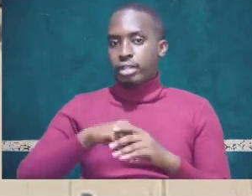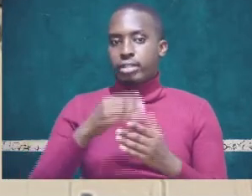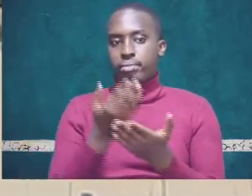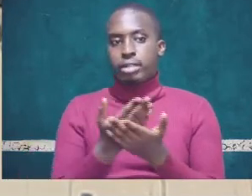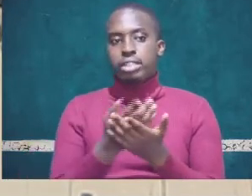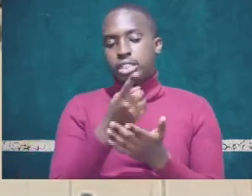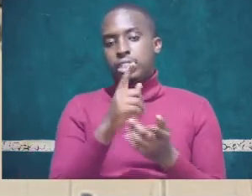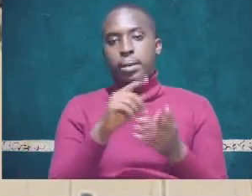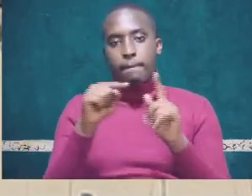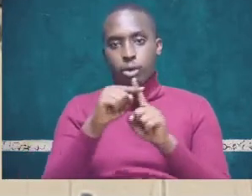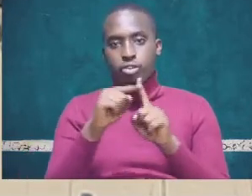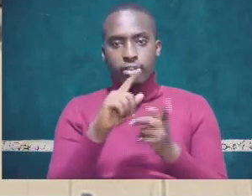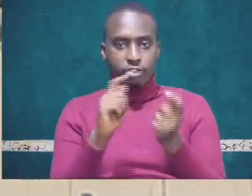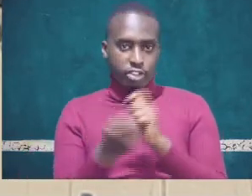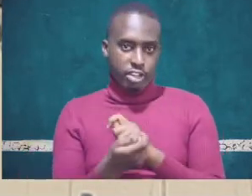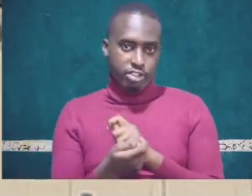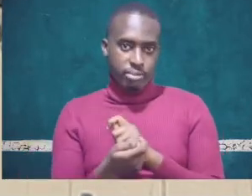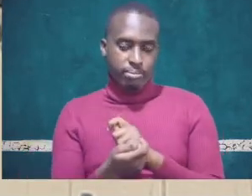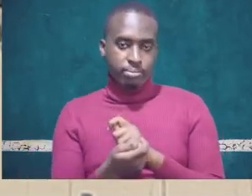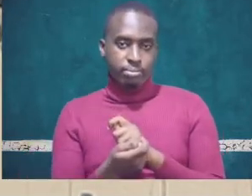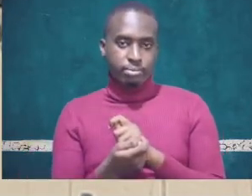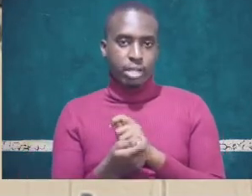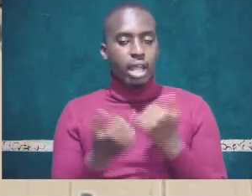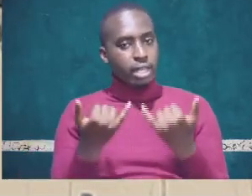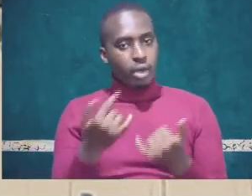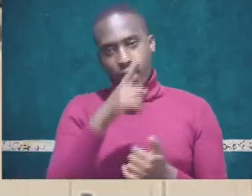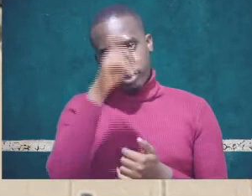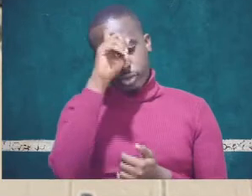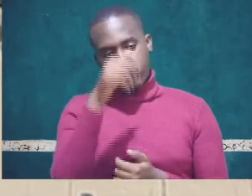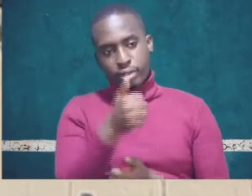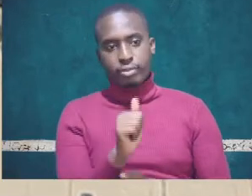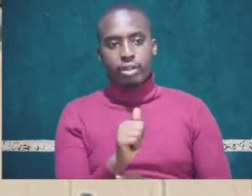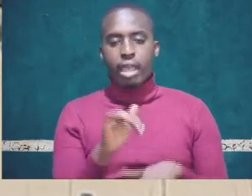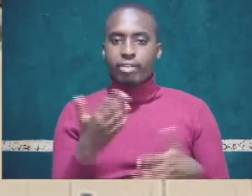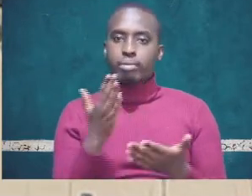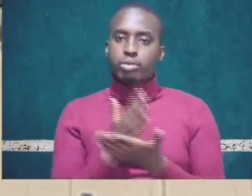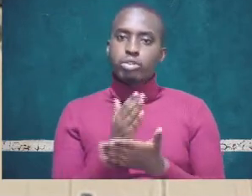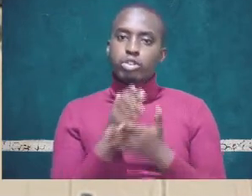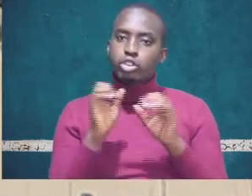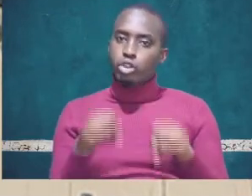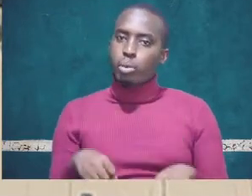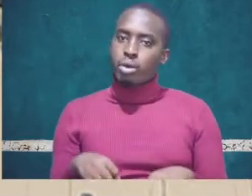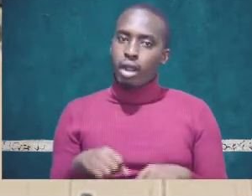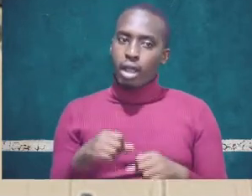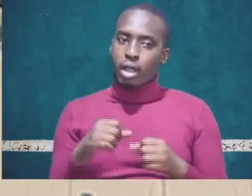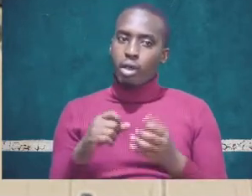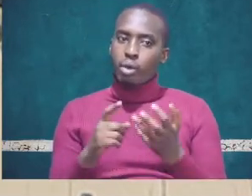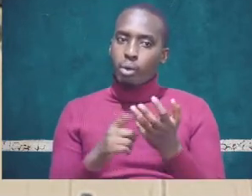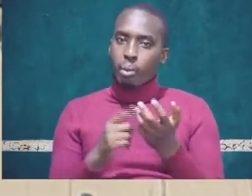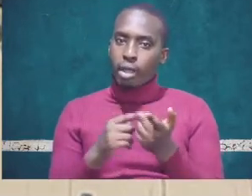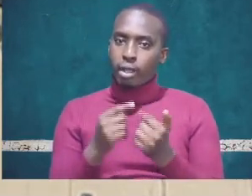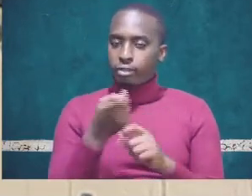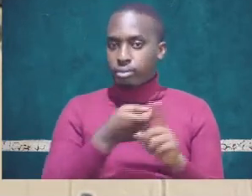is a positive change now. A positive change. Now, ask yourself, can you please account for this